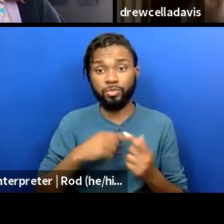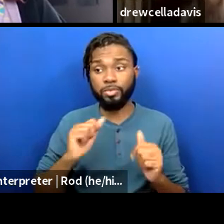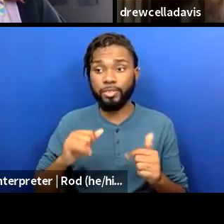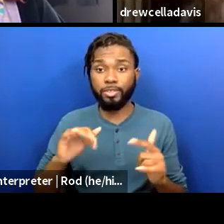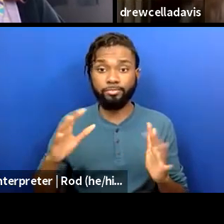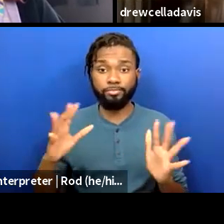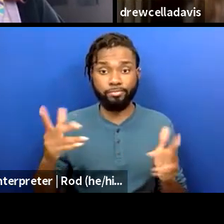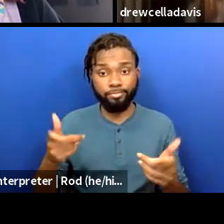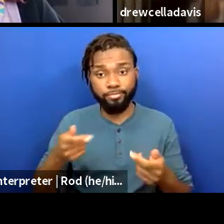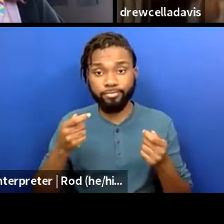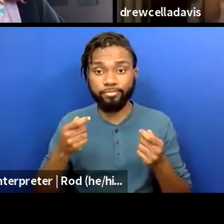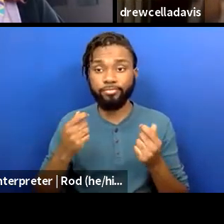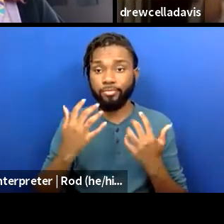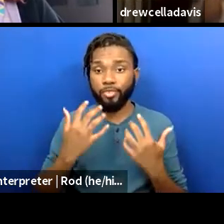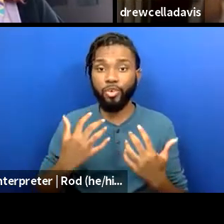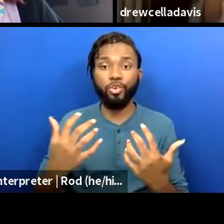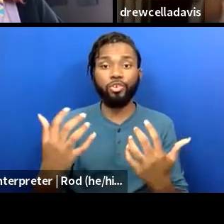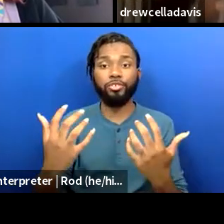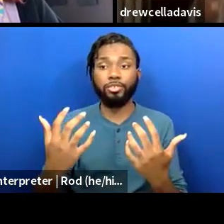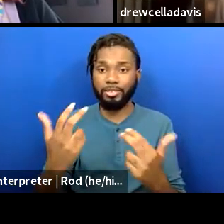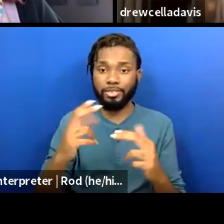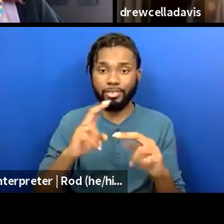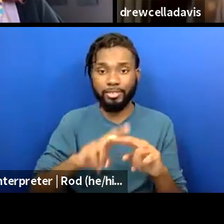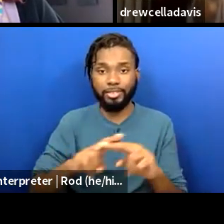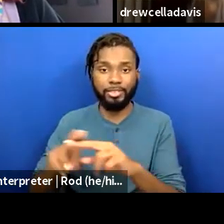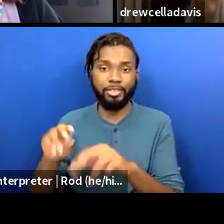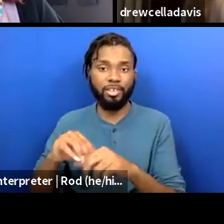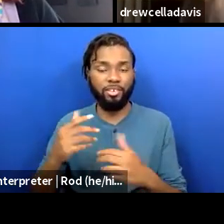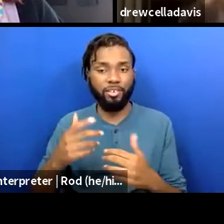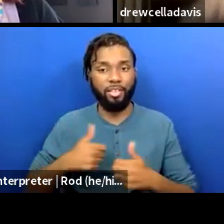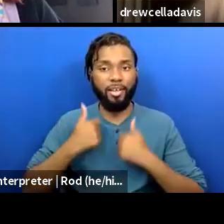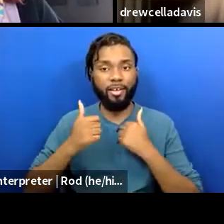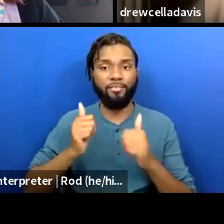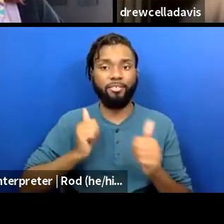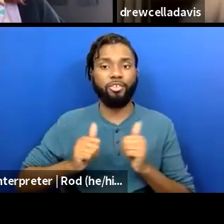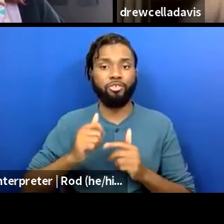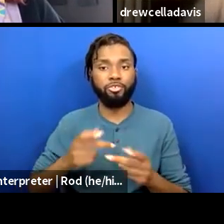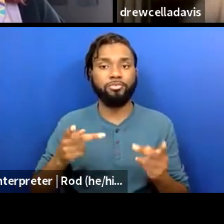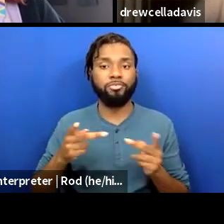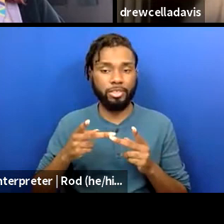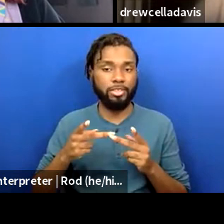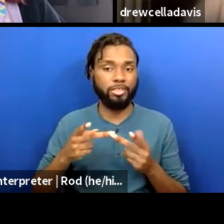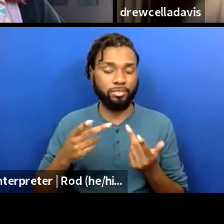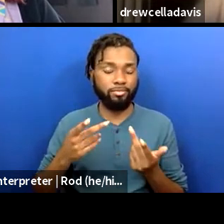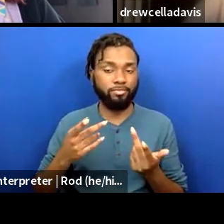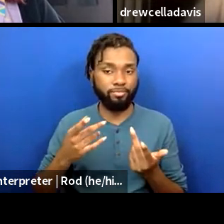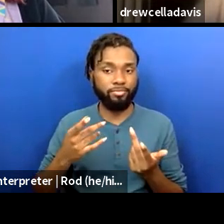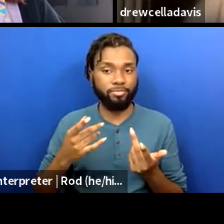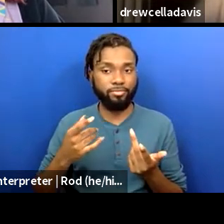and sitting in a live theater space, that to me will be